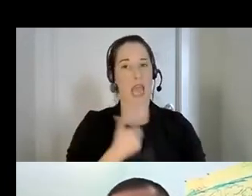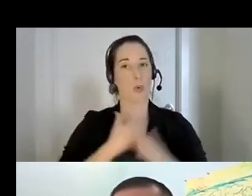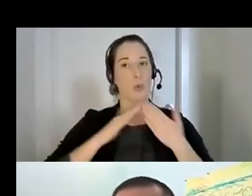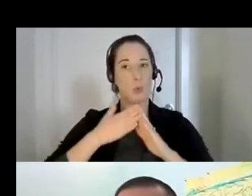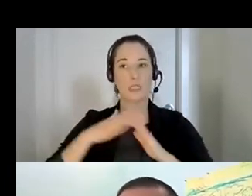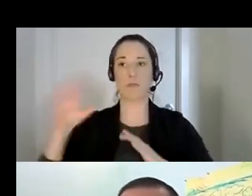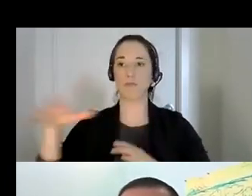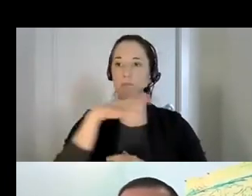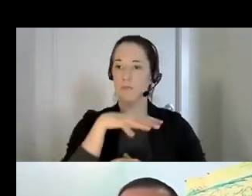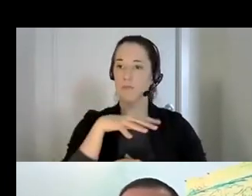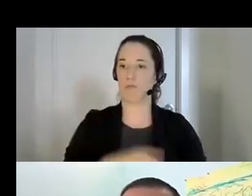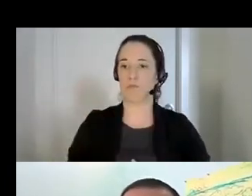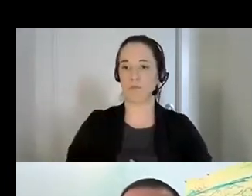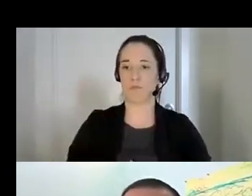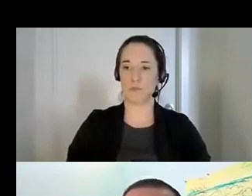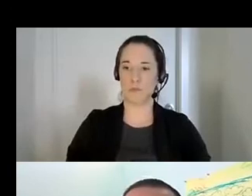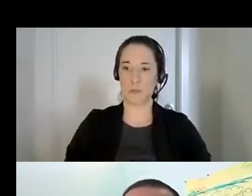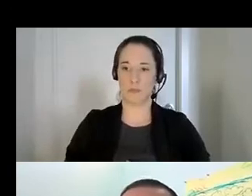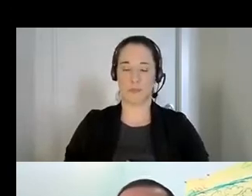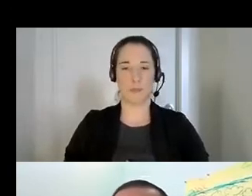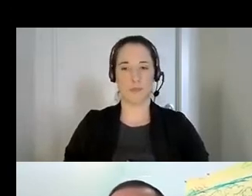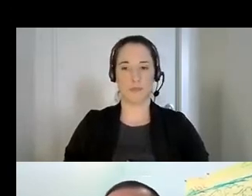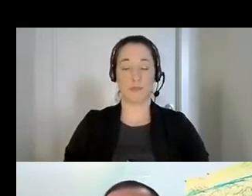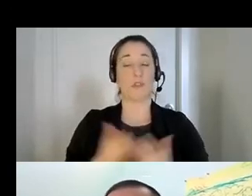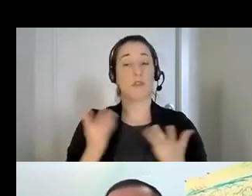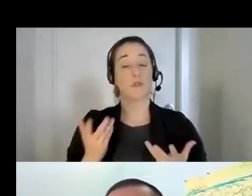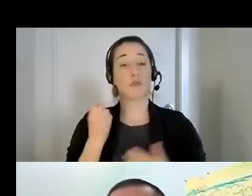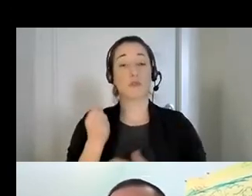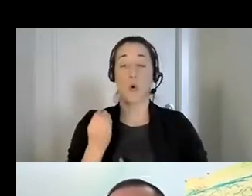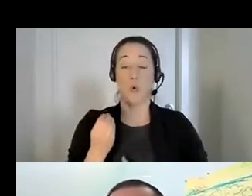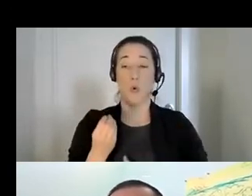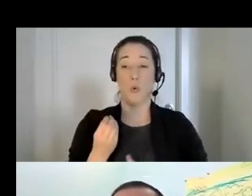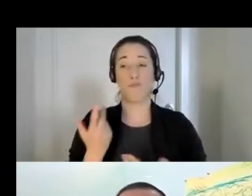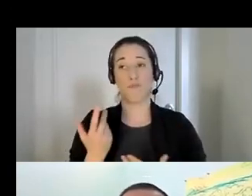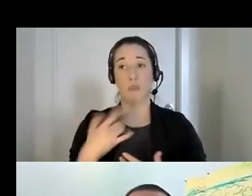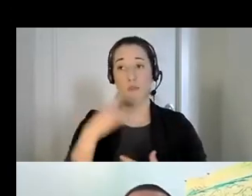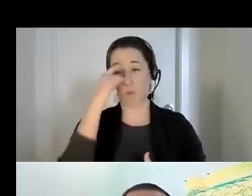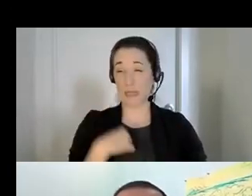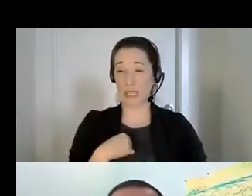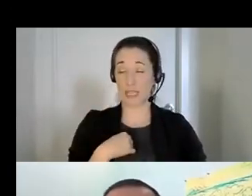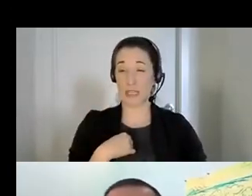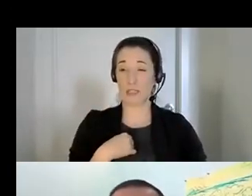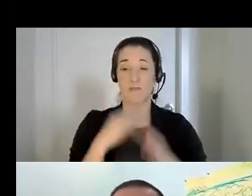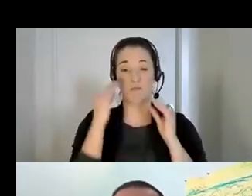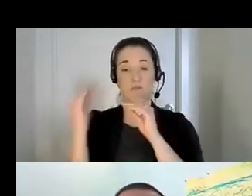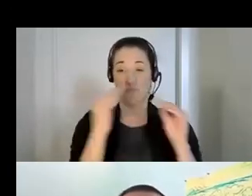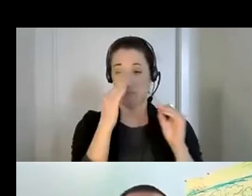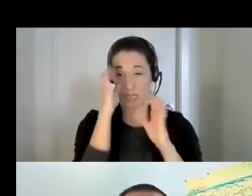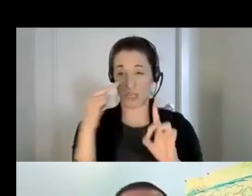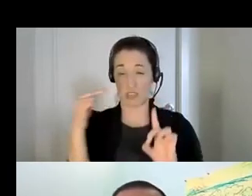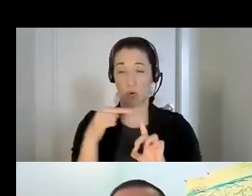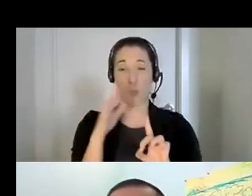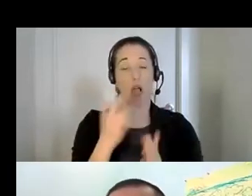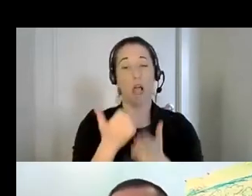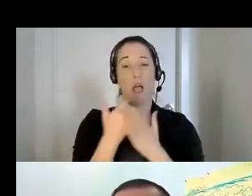And so to me, education that will help us break away from